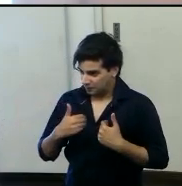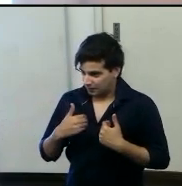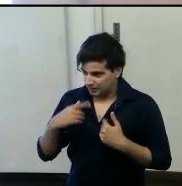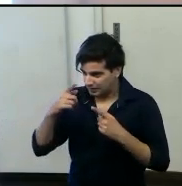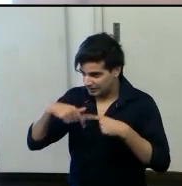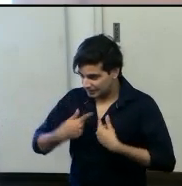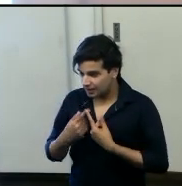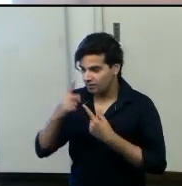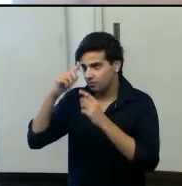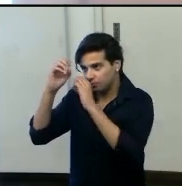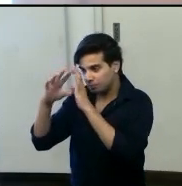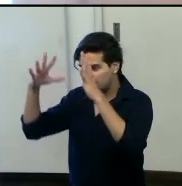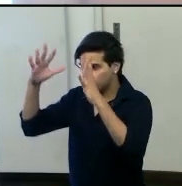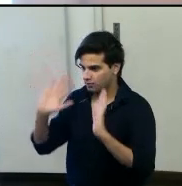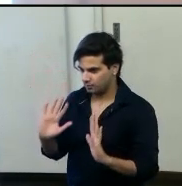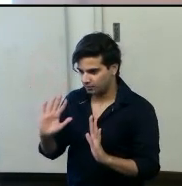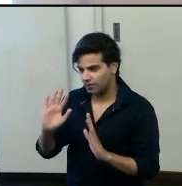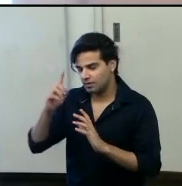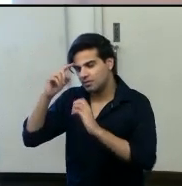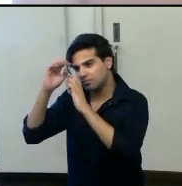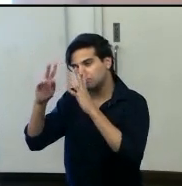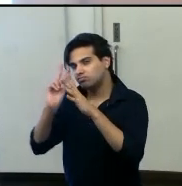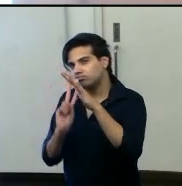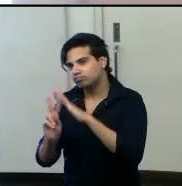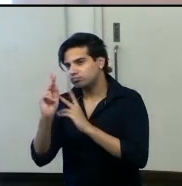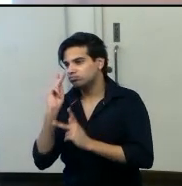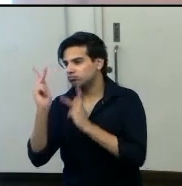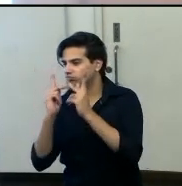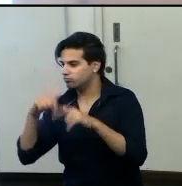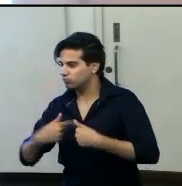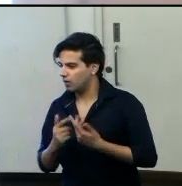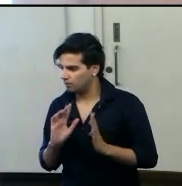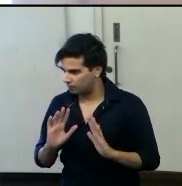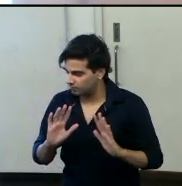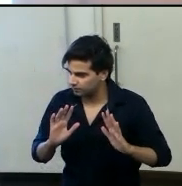create in our own mind and start seeing it. Yeah. So